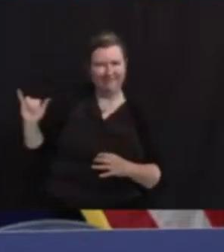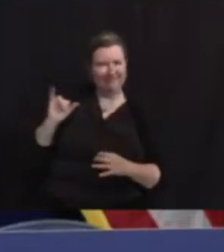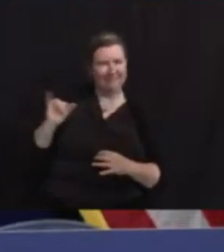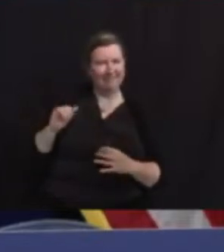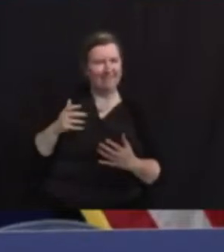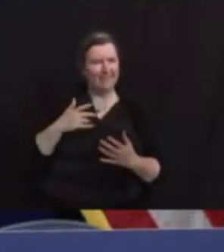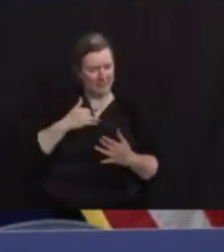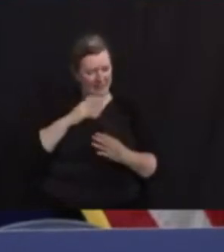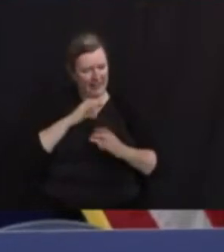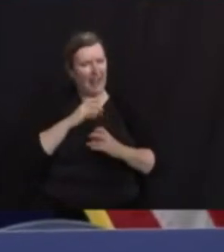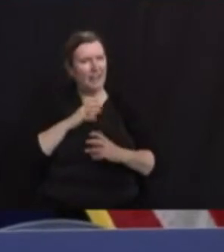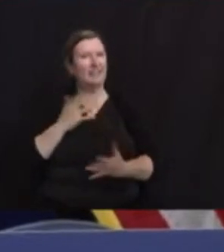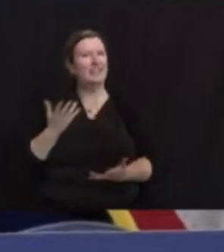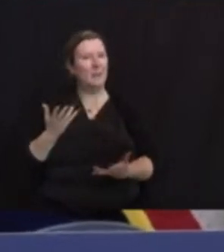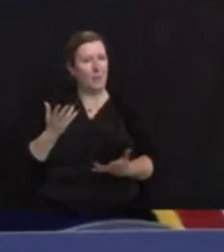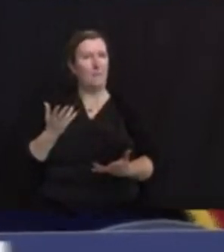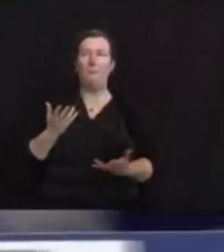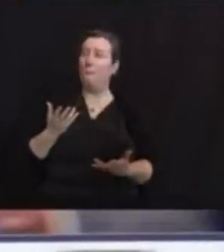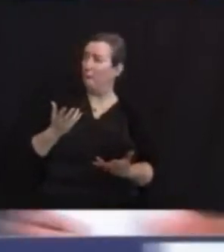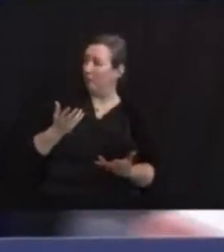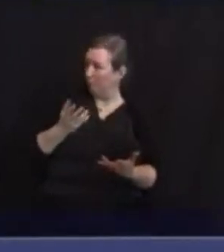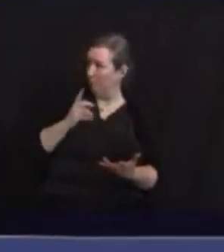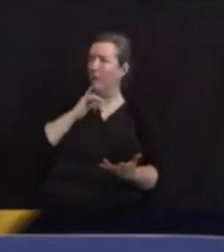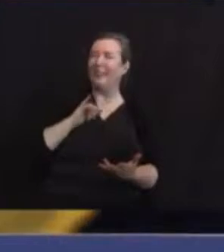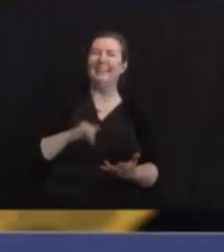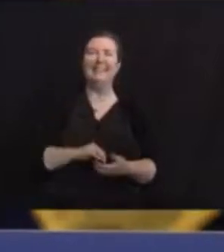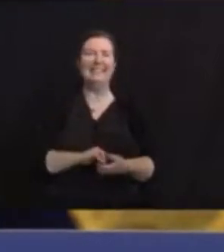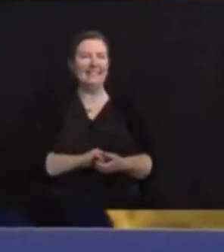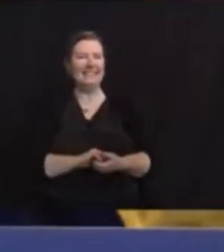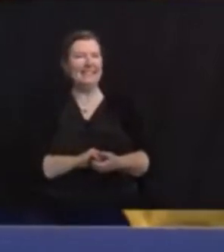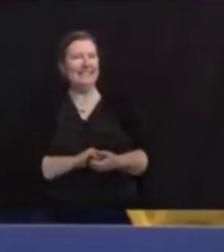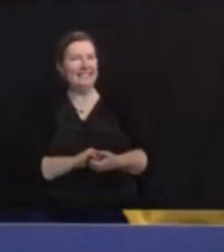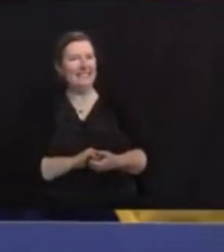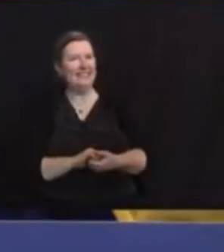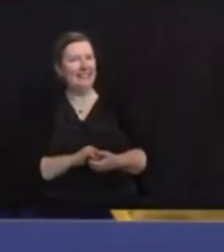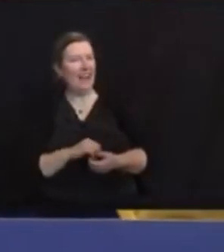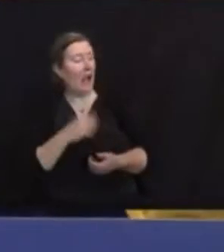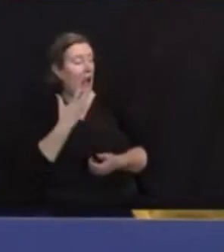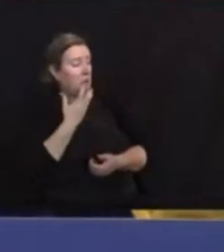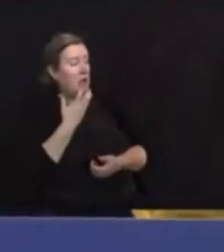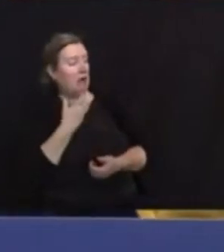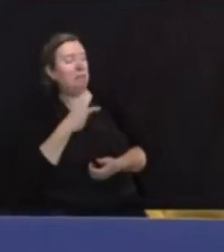Wow. Thanks, Gov. That's all I got. You don't get Benny Goodman invoked at press conferences often these days.